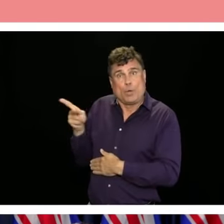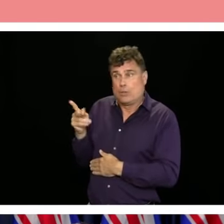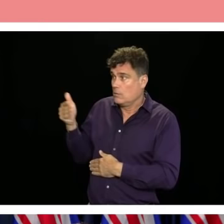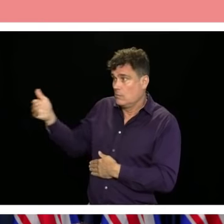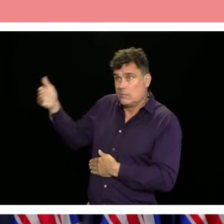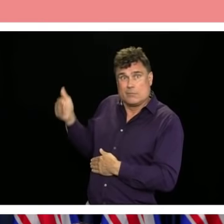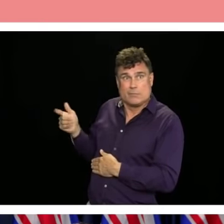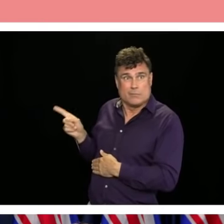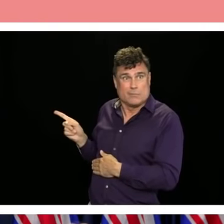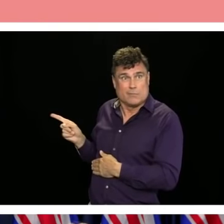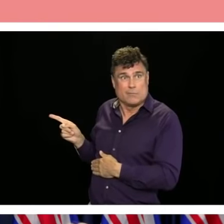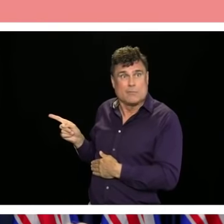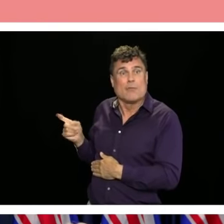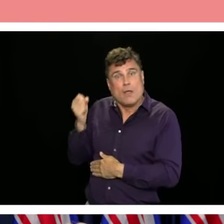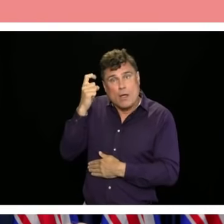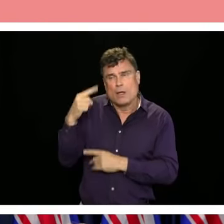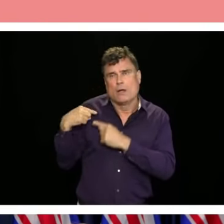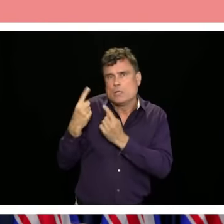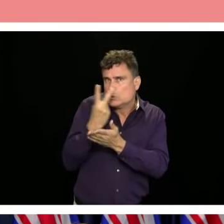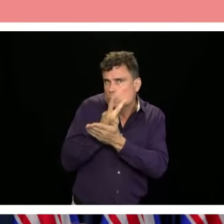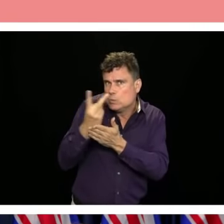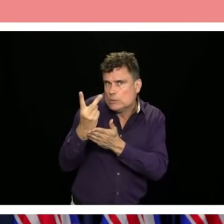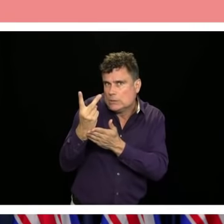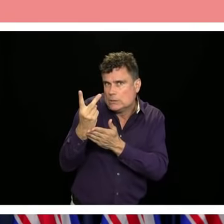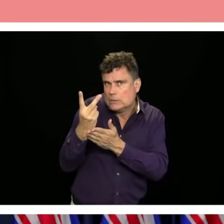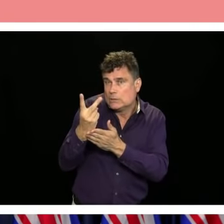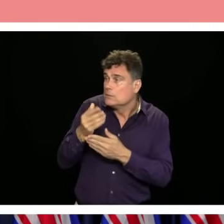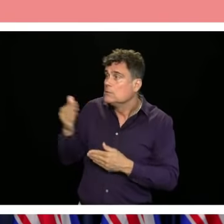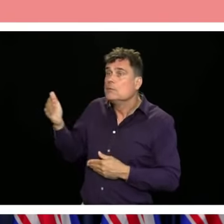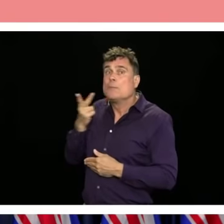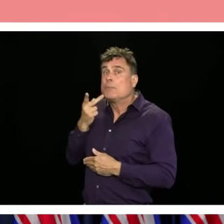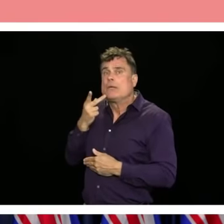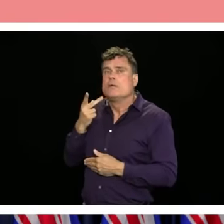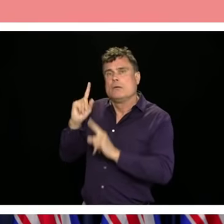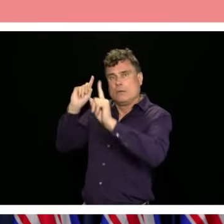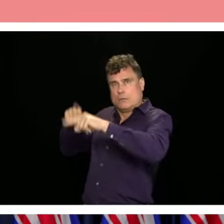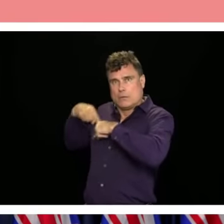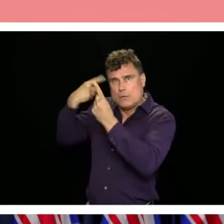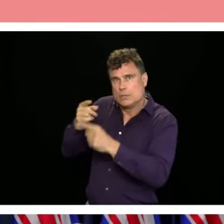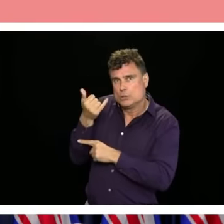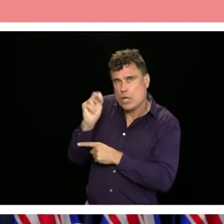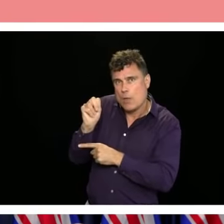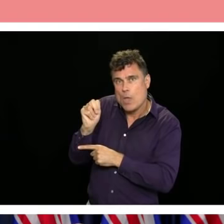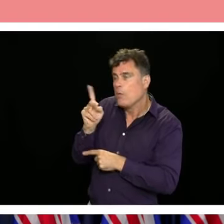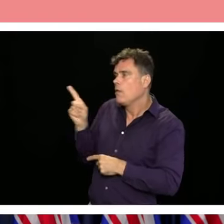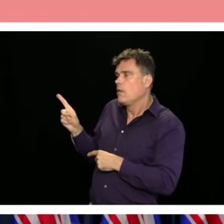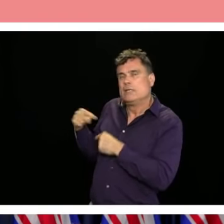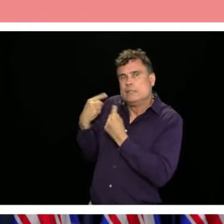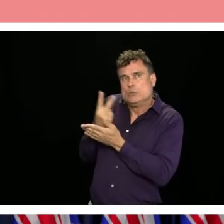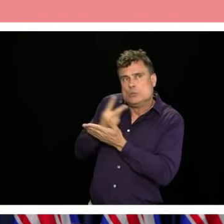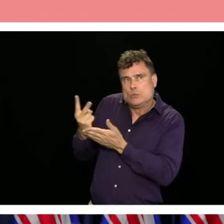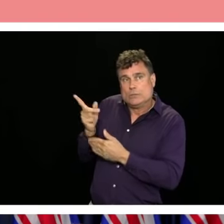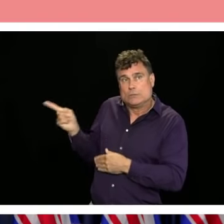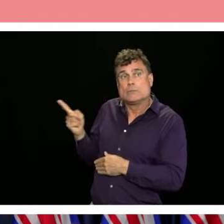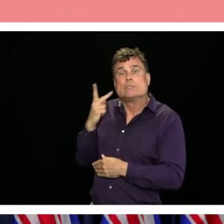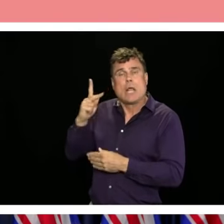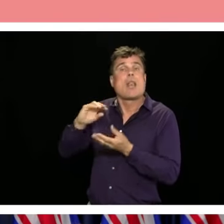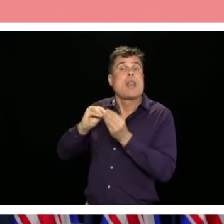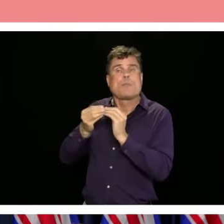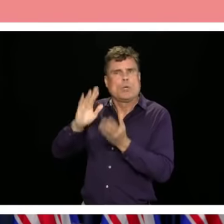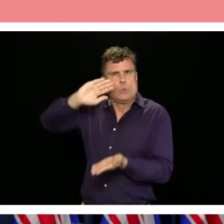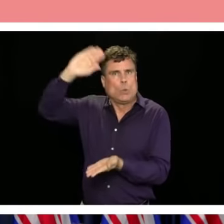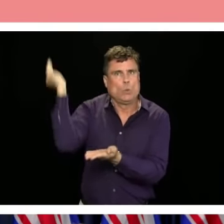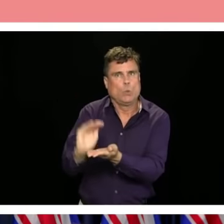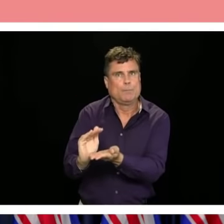per 100,000 population over the last 2 weeks. And as we can see, the number of cases has